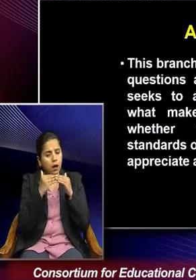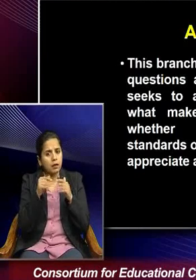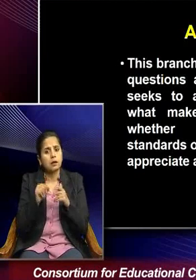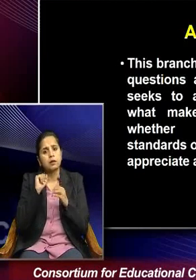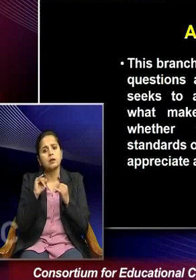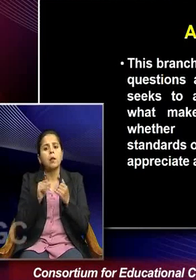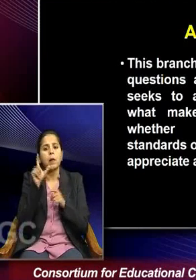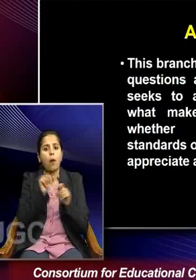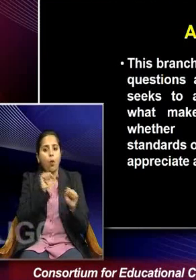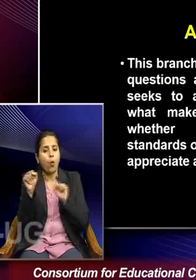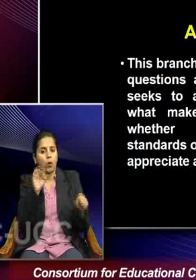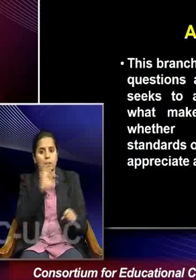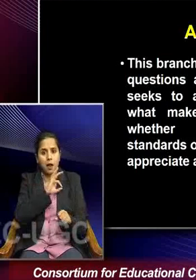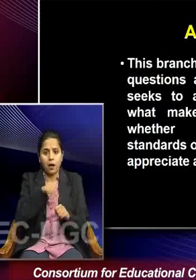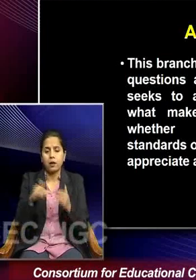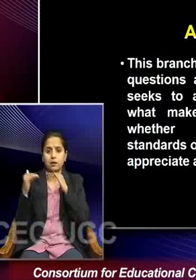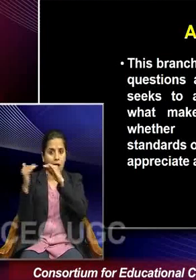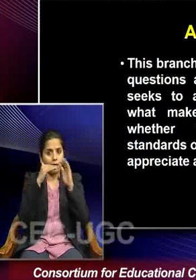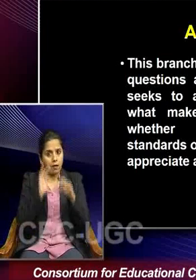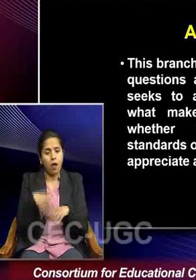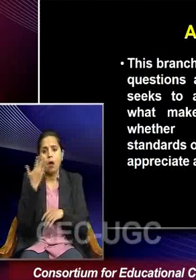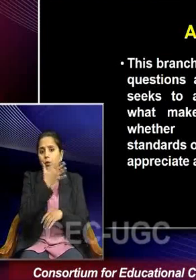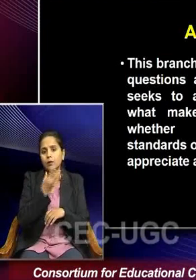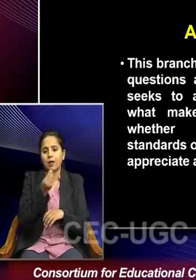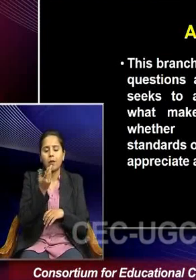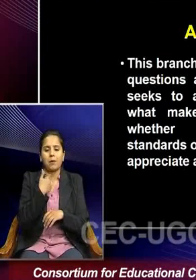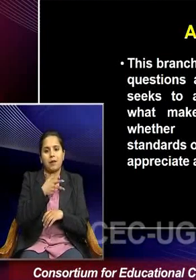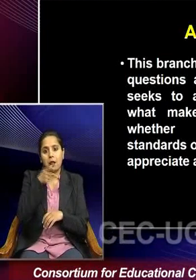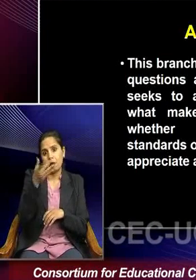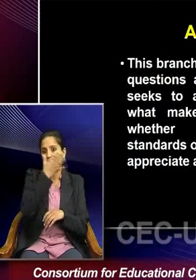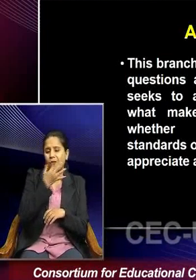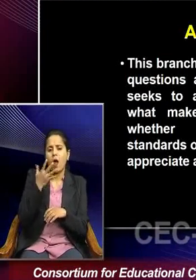the basis of which we say that something is beautiful.